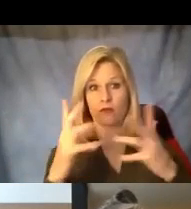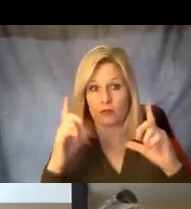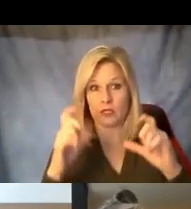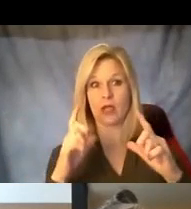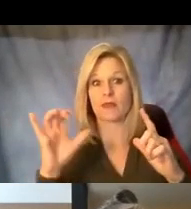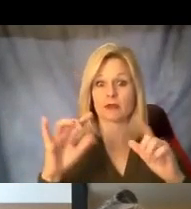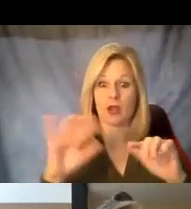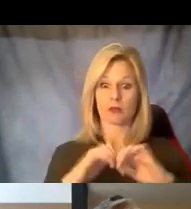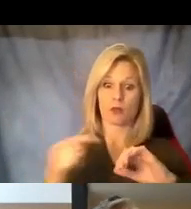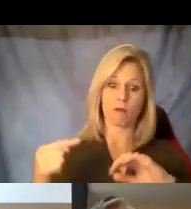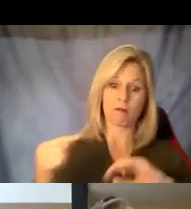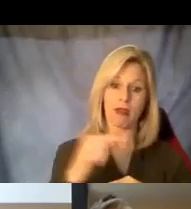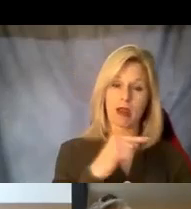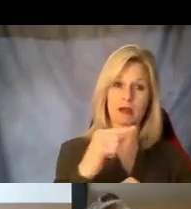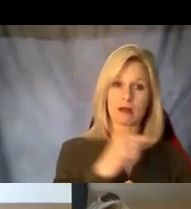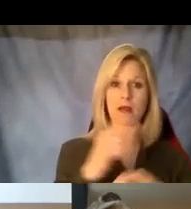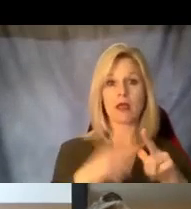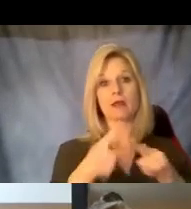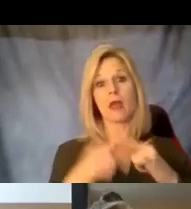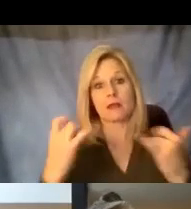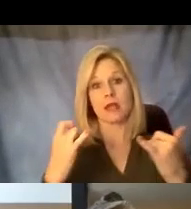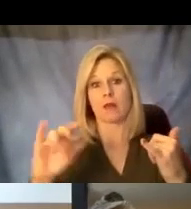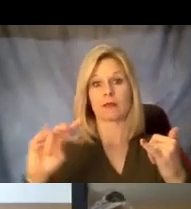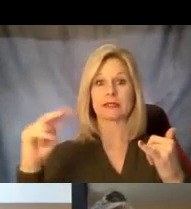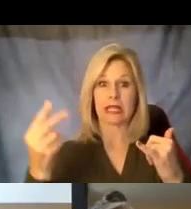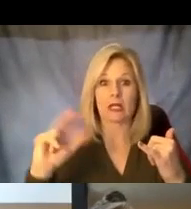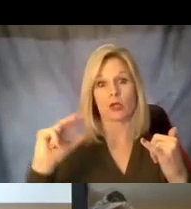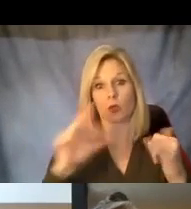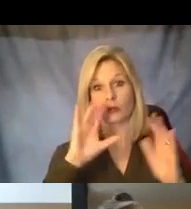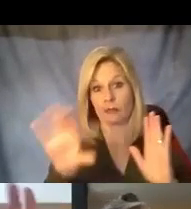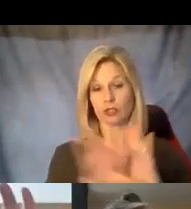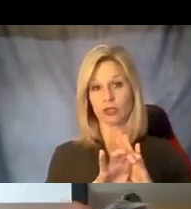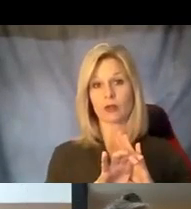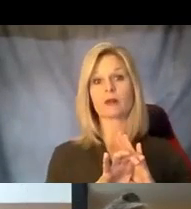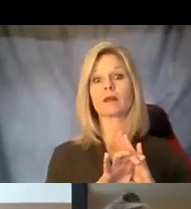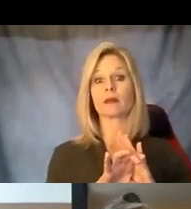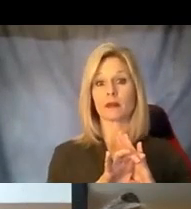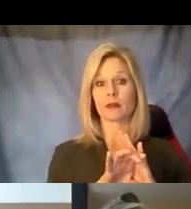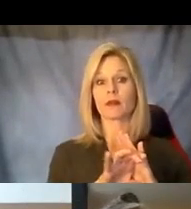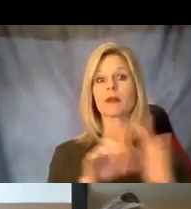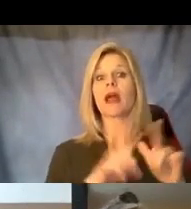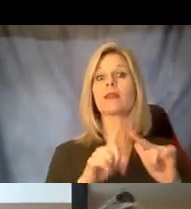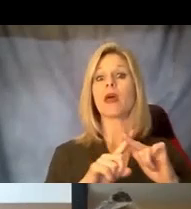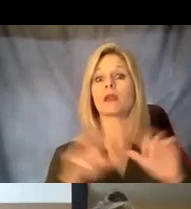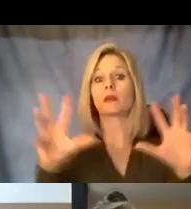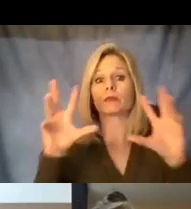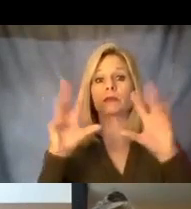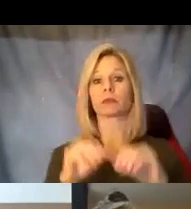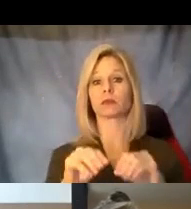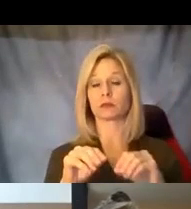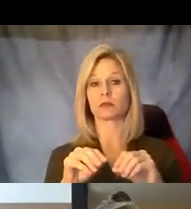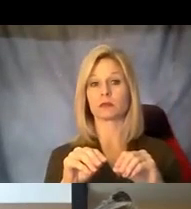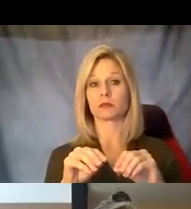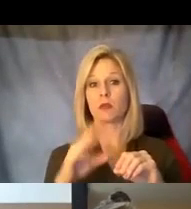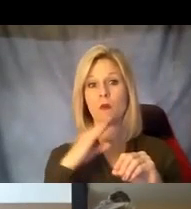go back. Here, now you're going to take a second and a third picture. And then we're going to close the thing down and you go to the home page